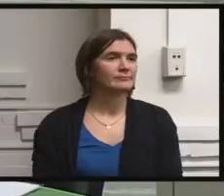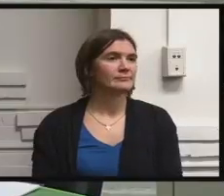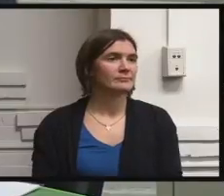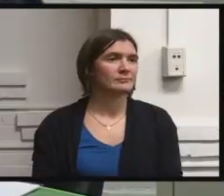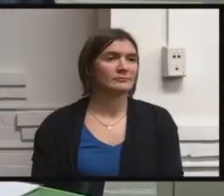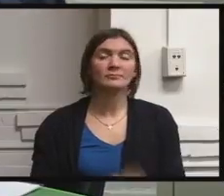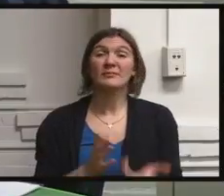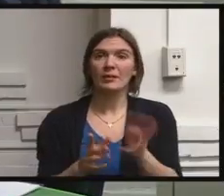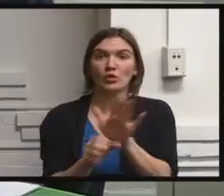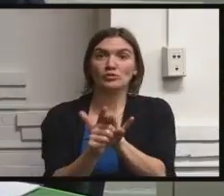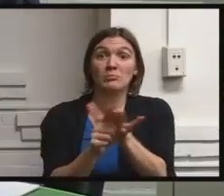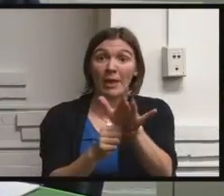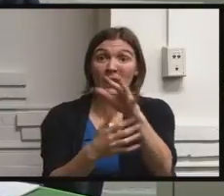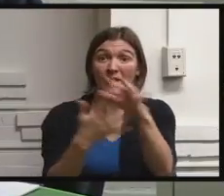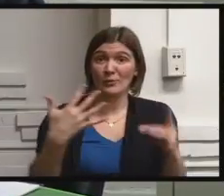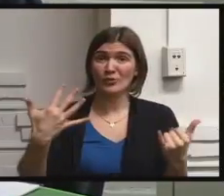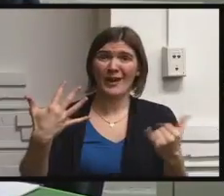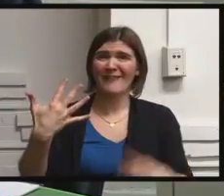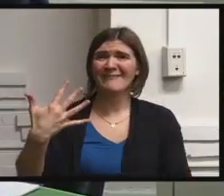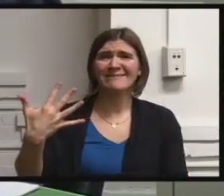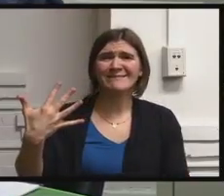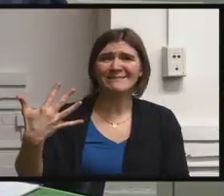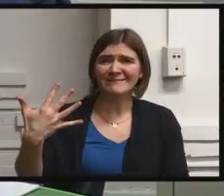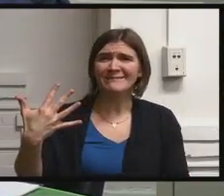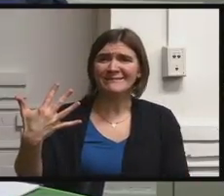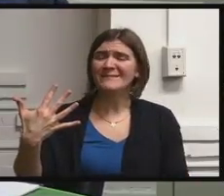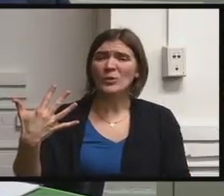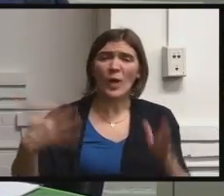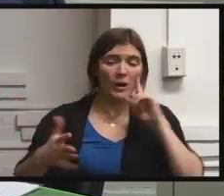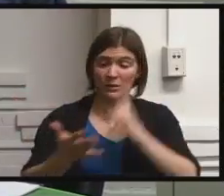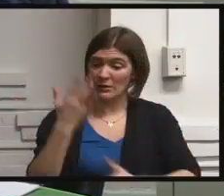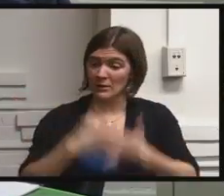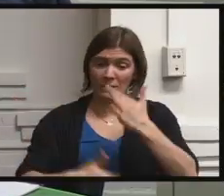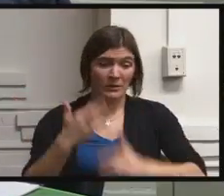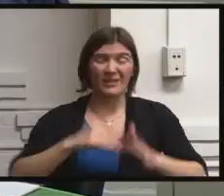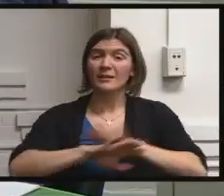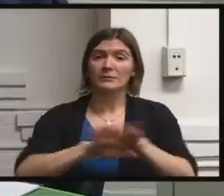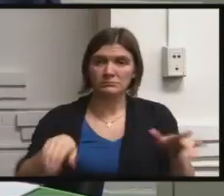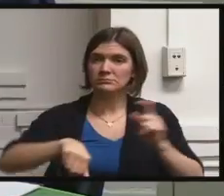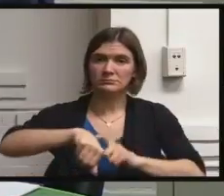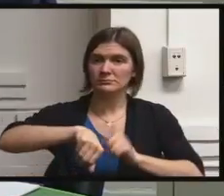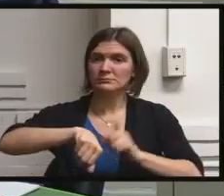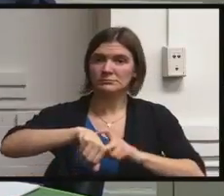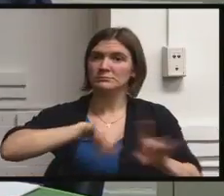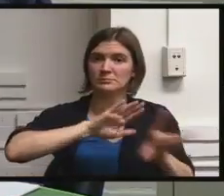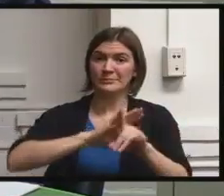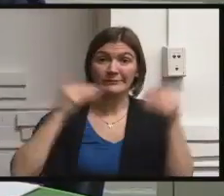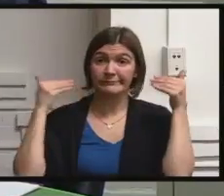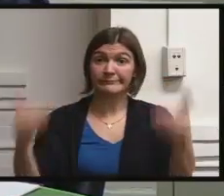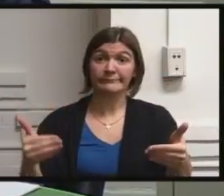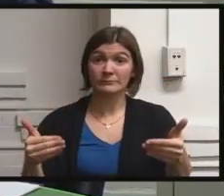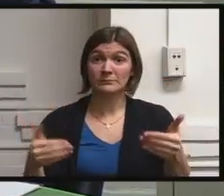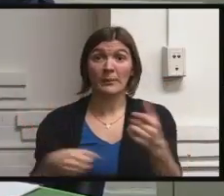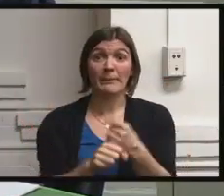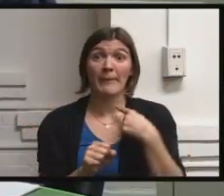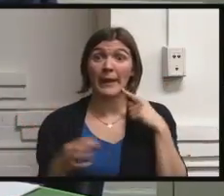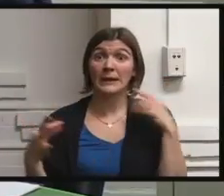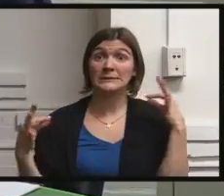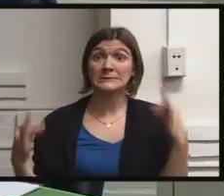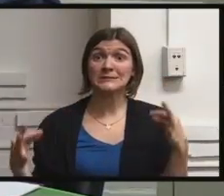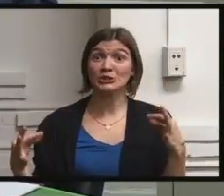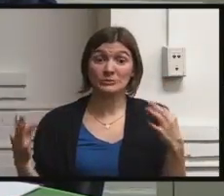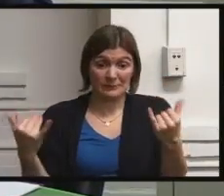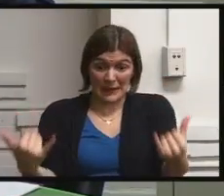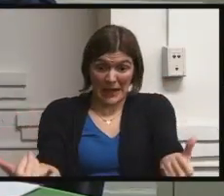I think there's plenty of alternatives out there, and I think we've hashed them over. And, you know, my thing right from the get-go has been to do